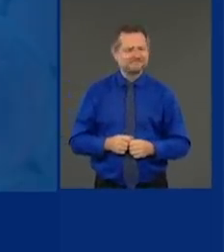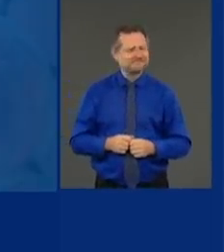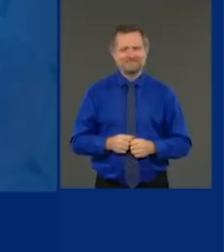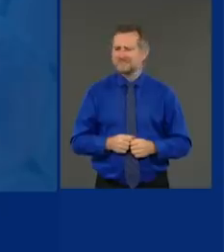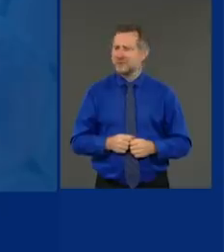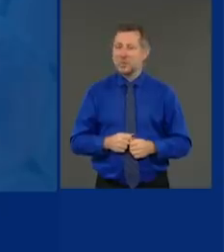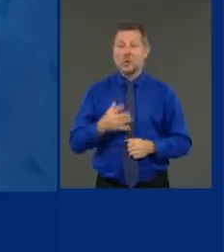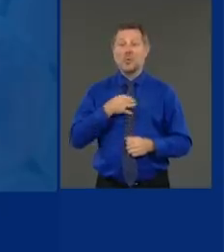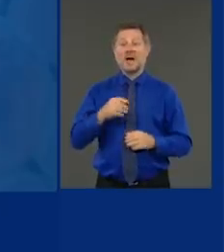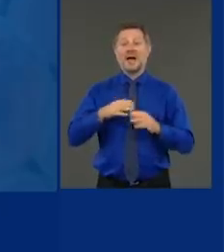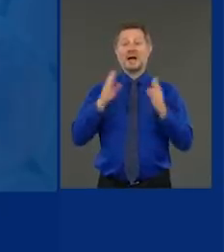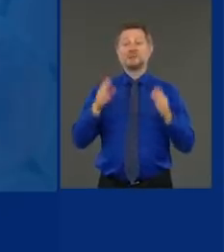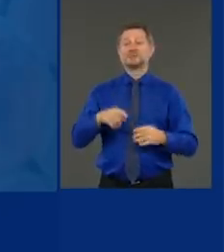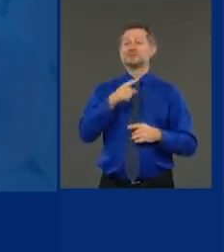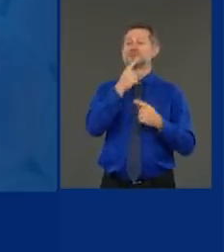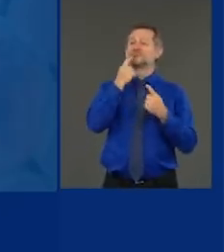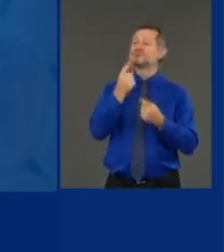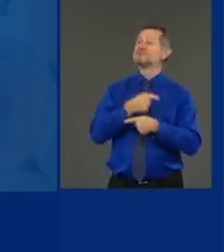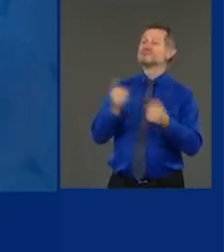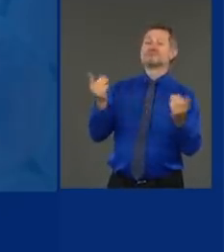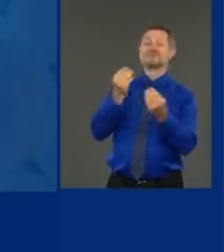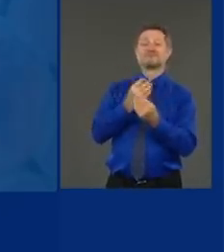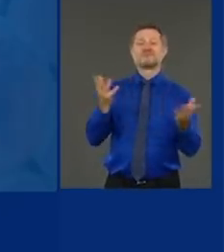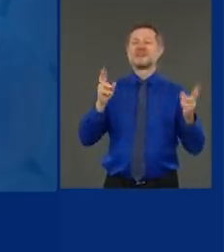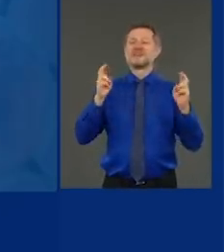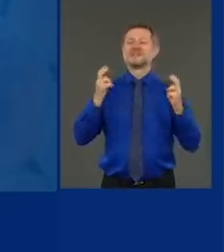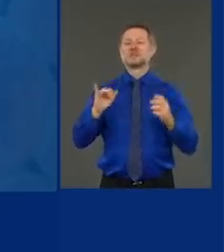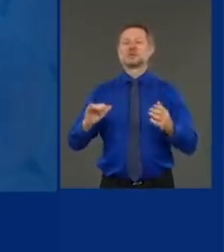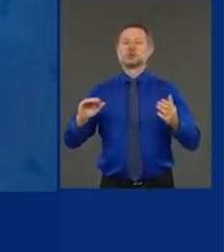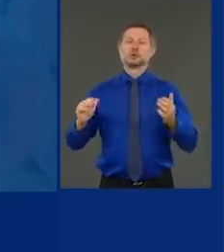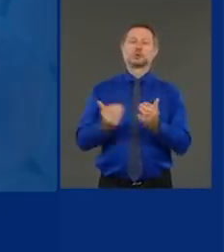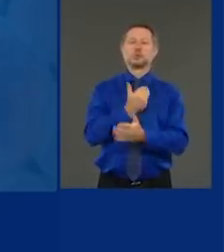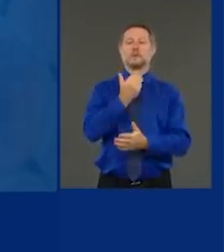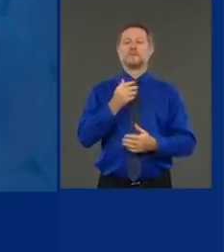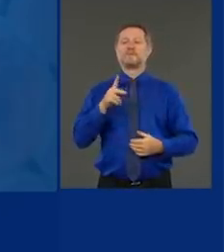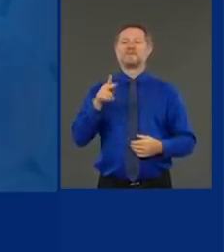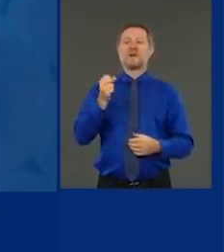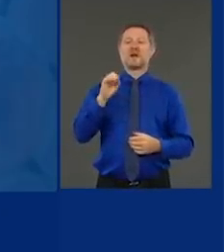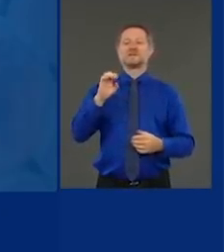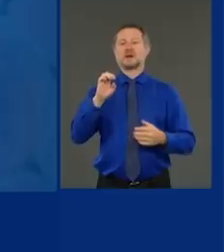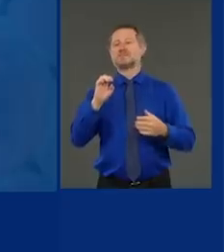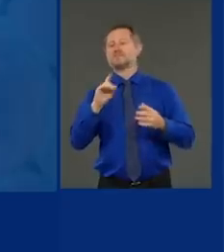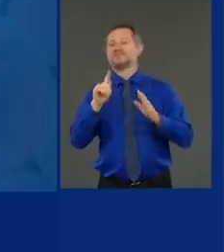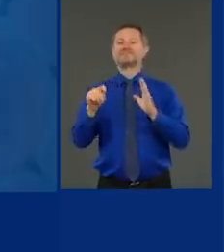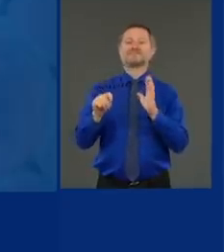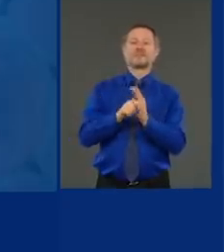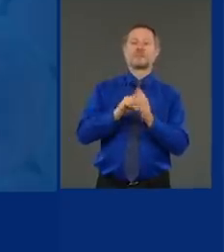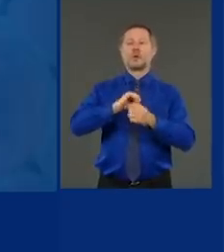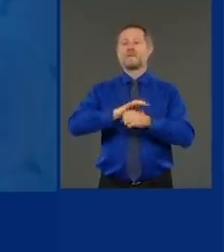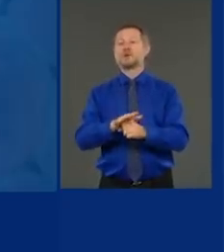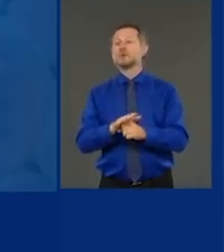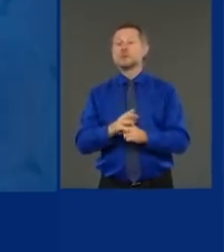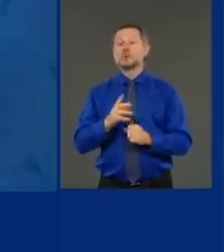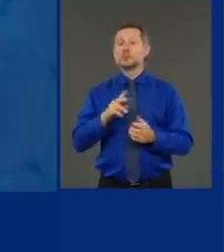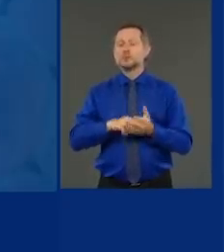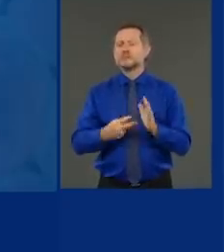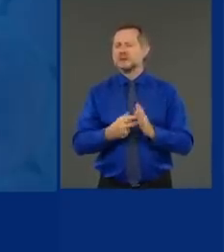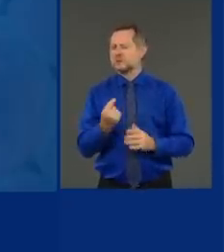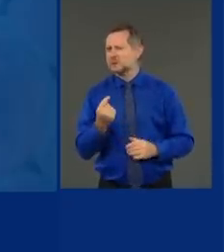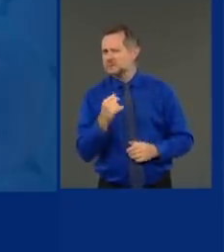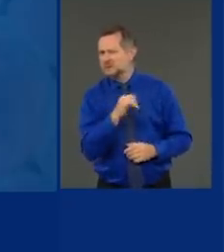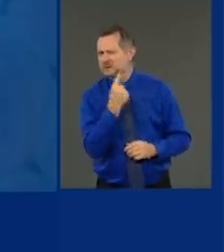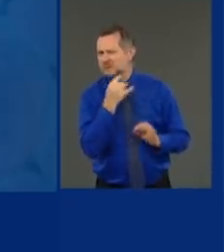House is now saying, where you entered a new phase of COVID. What's the new phase?